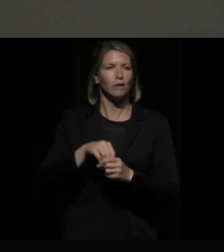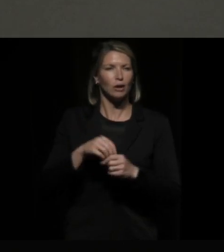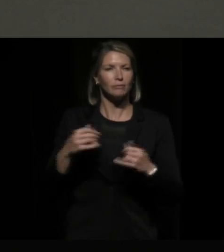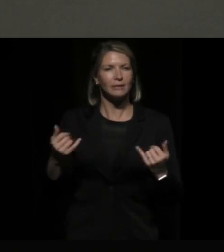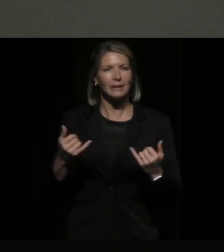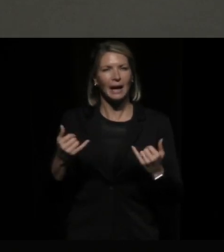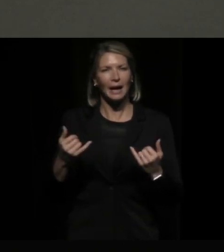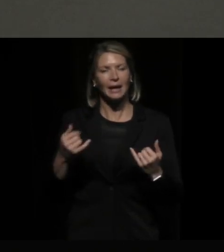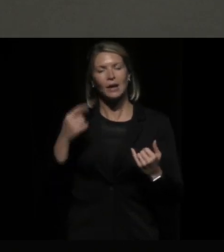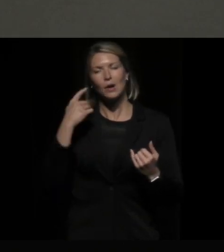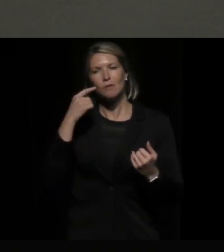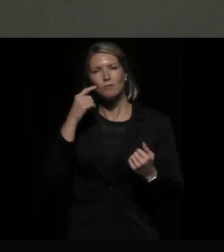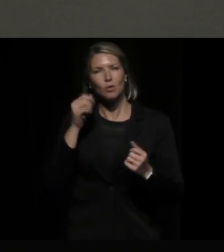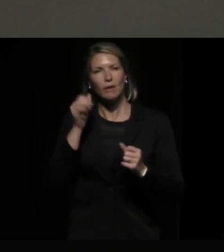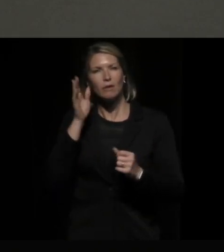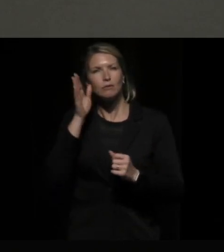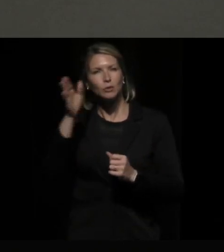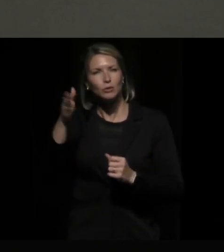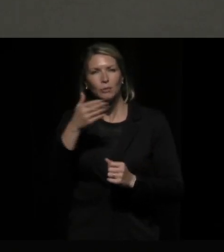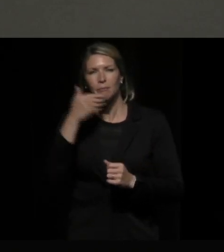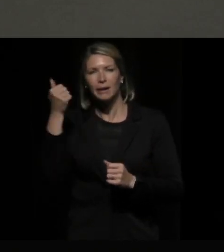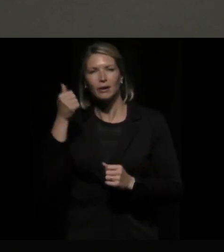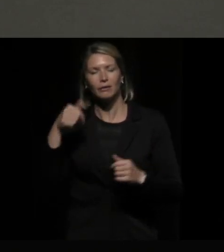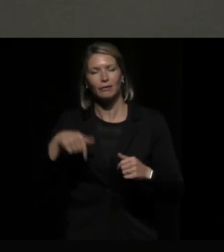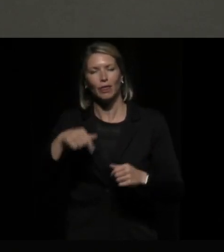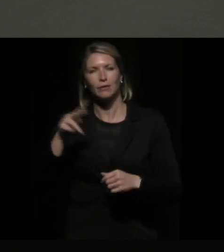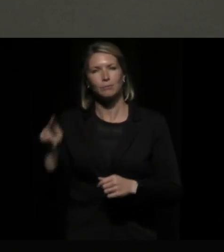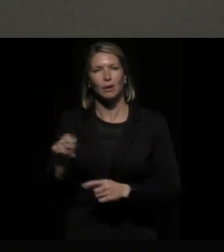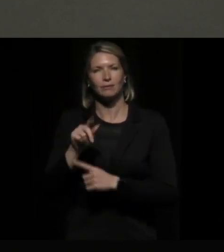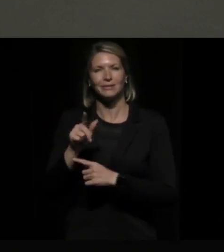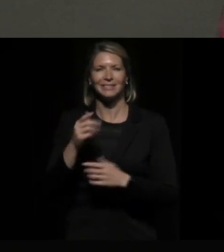stronger future for our province. Thank you all.